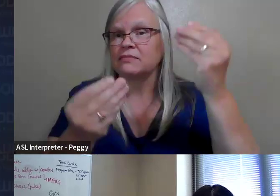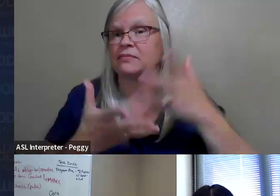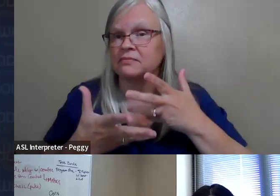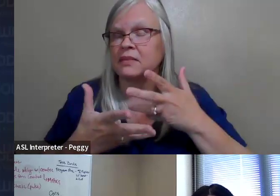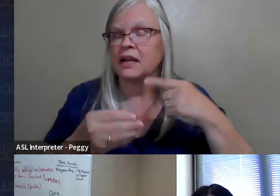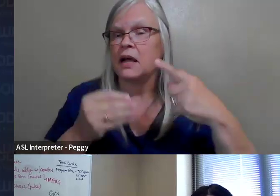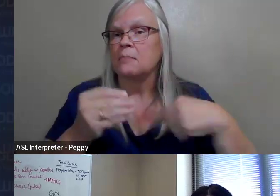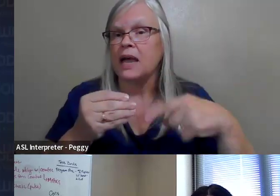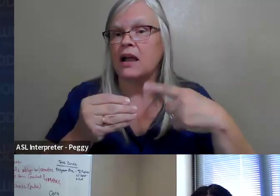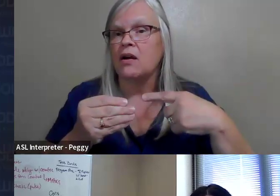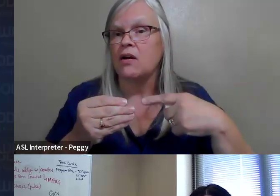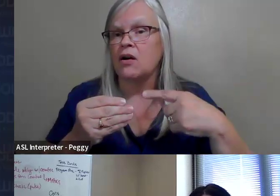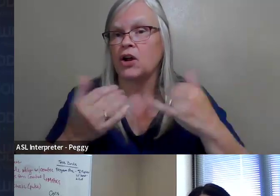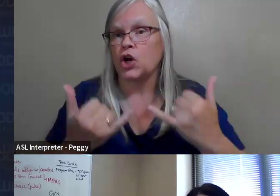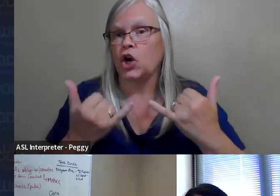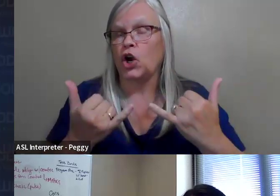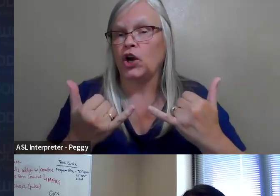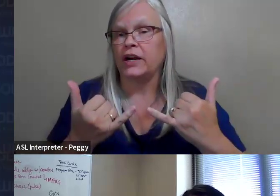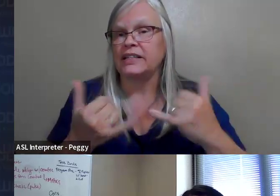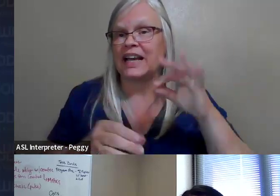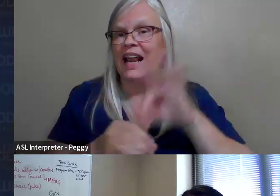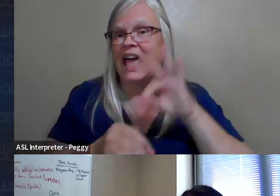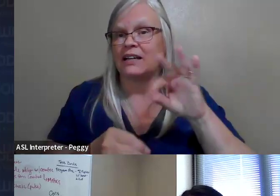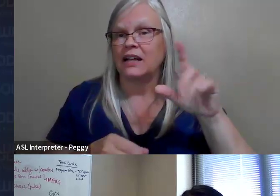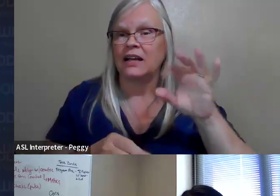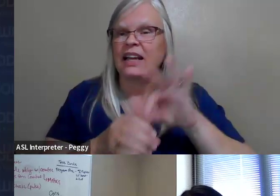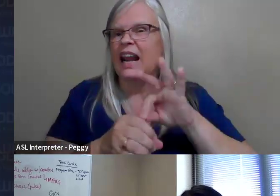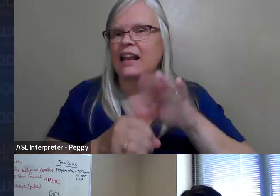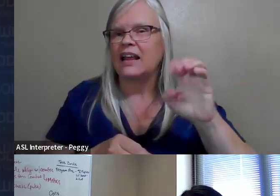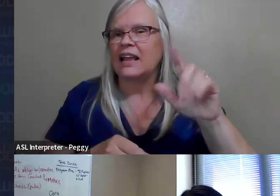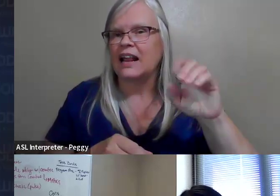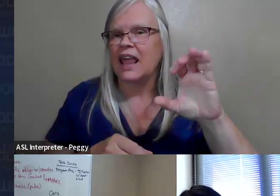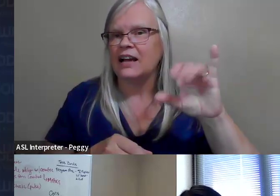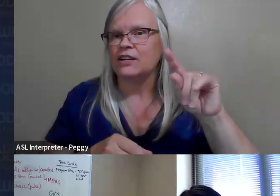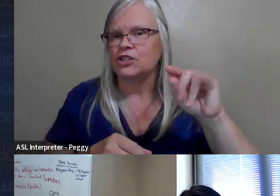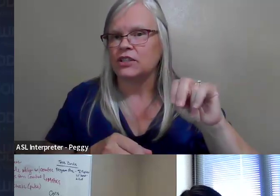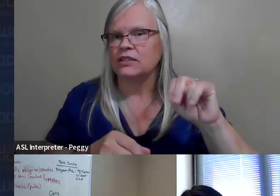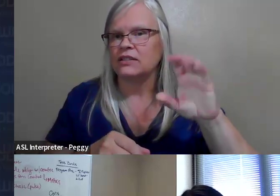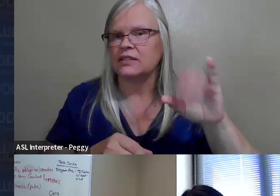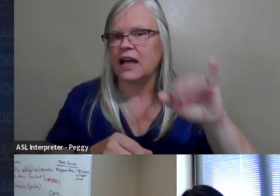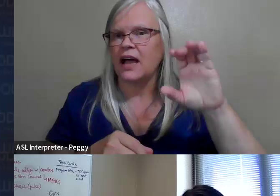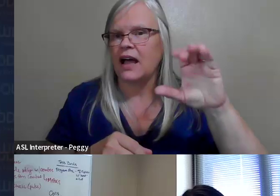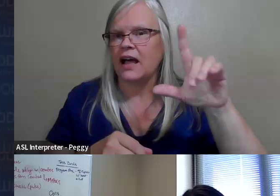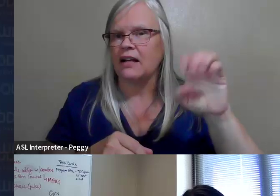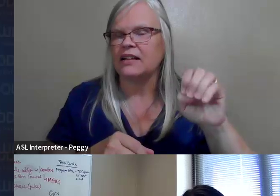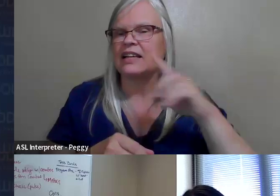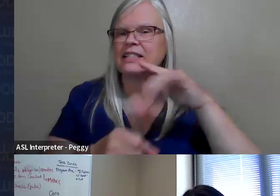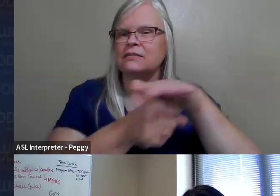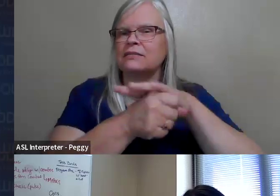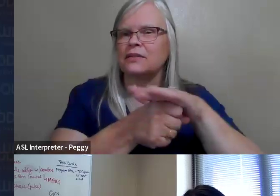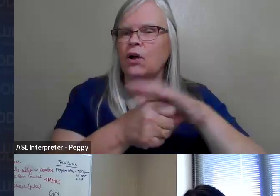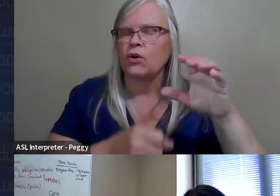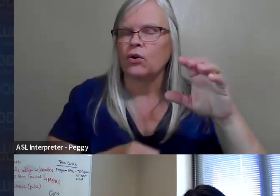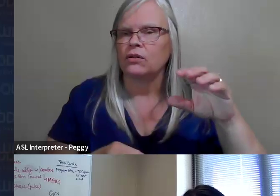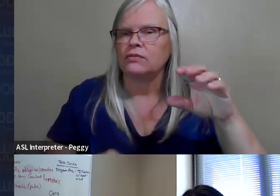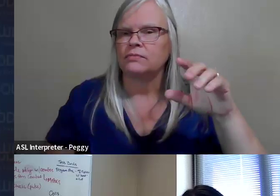about the current election cycle, which we kind of all tend to forget about because it's a local election